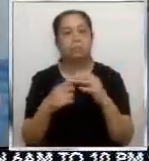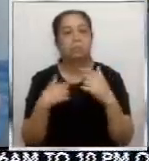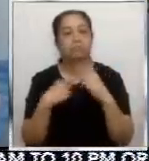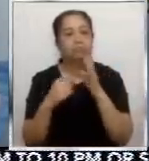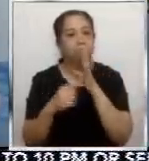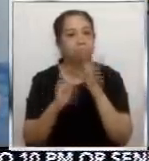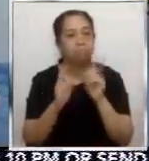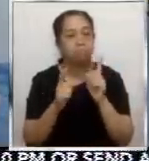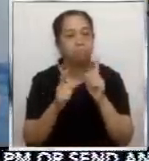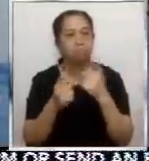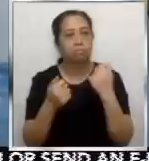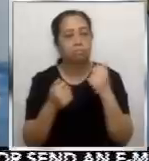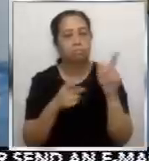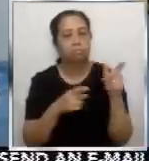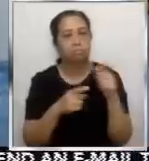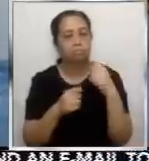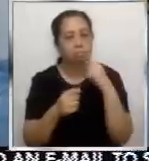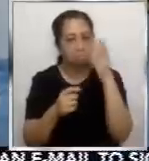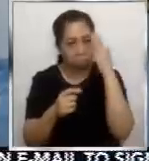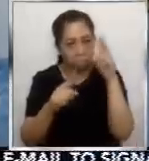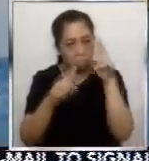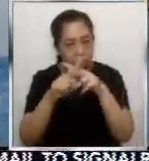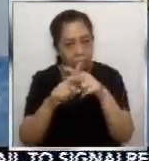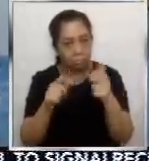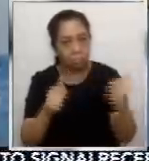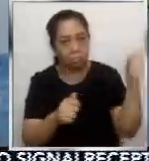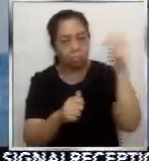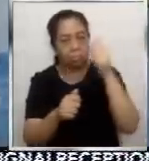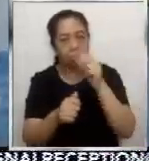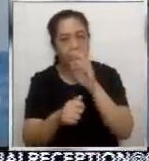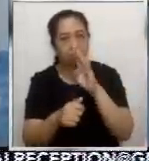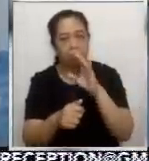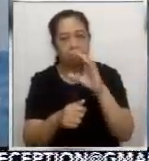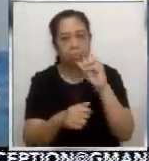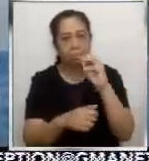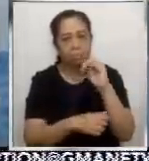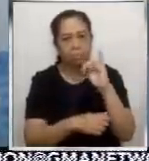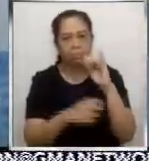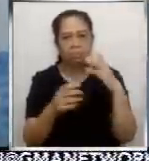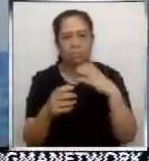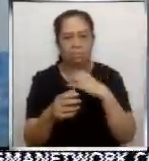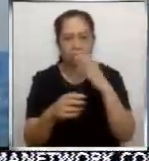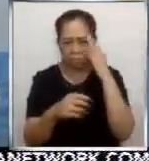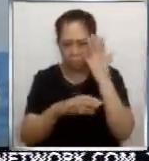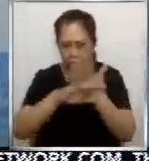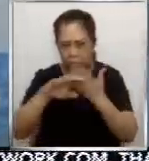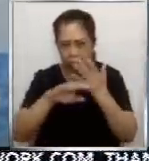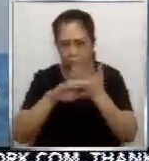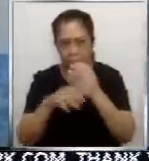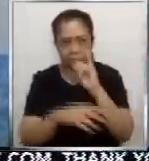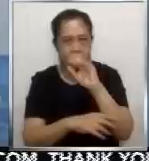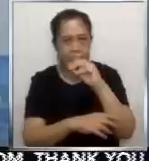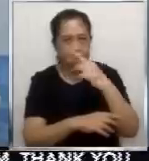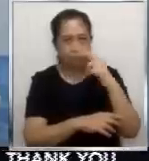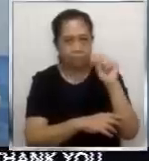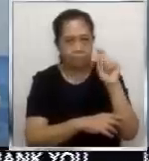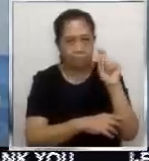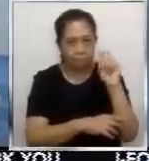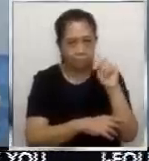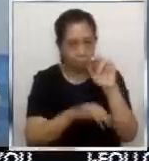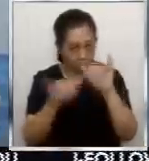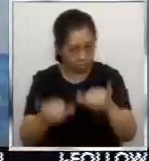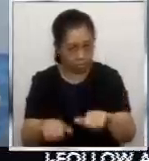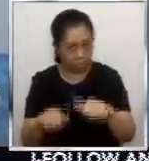counselor and he applied to Commissioner of Immigration in Philippines for appeal. So I can stay outside of the